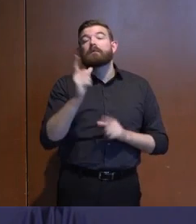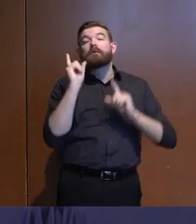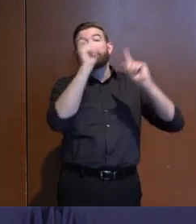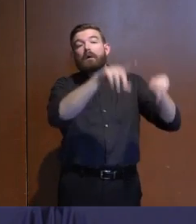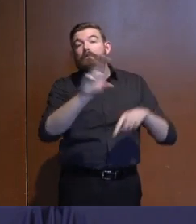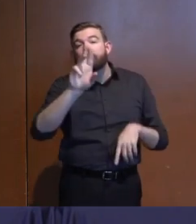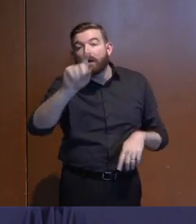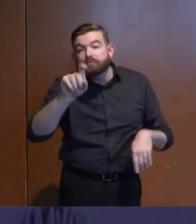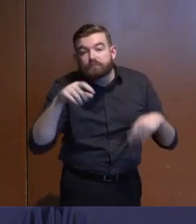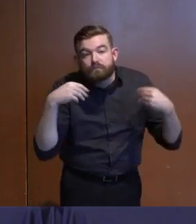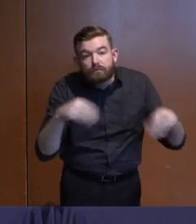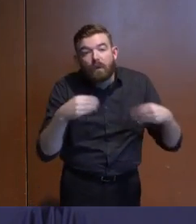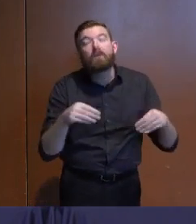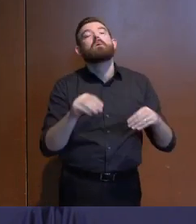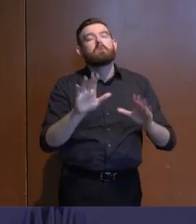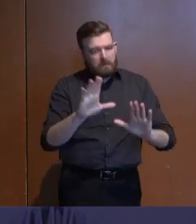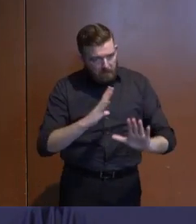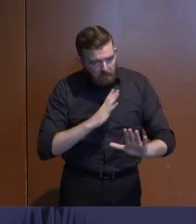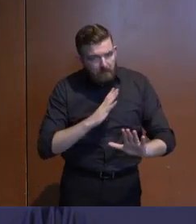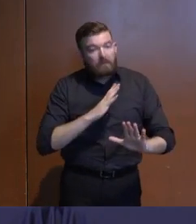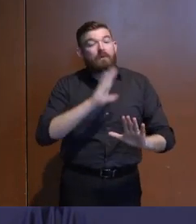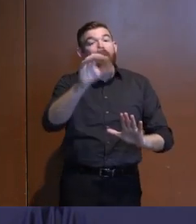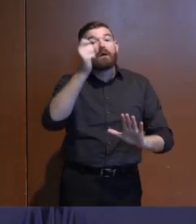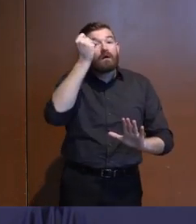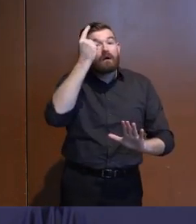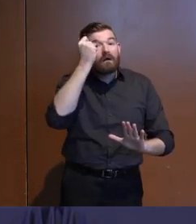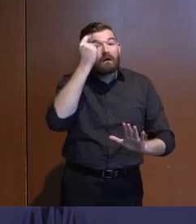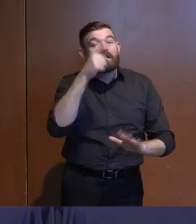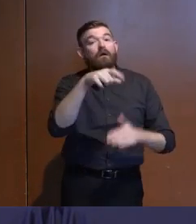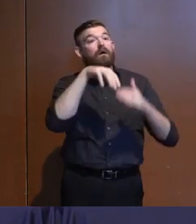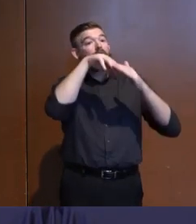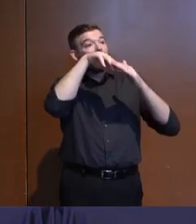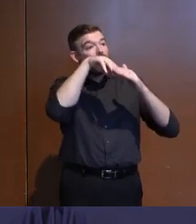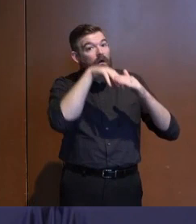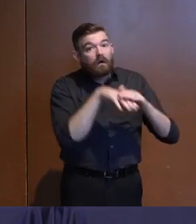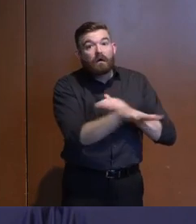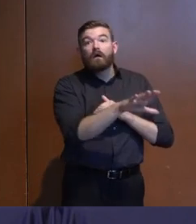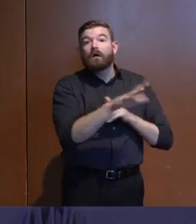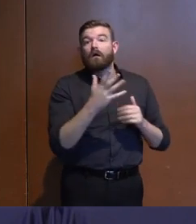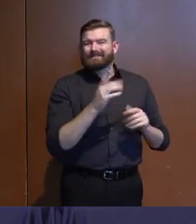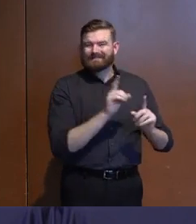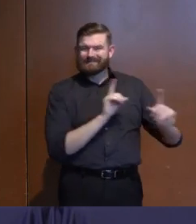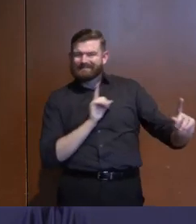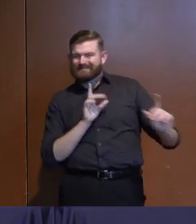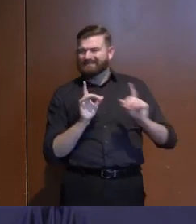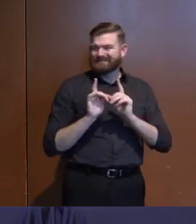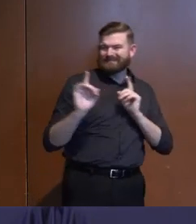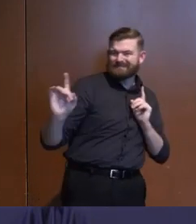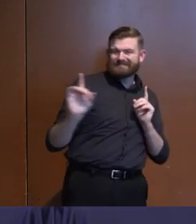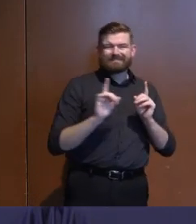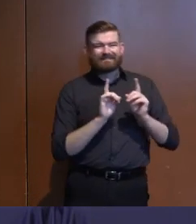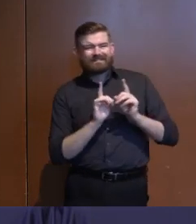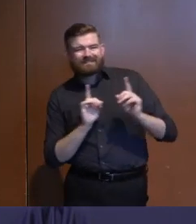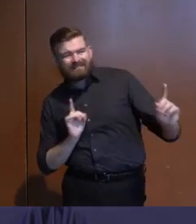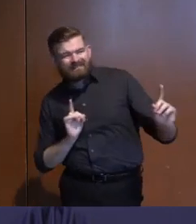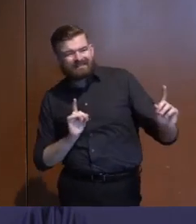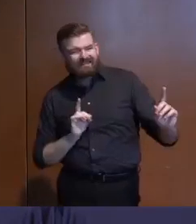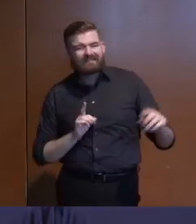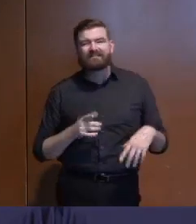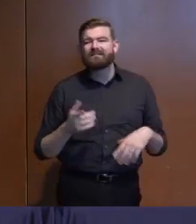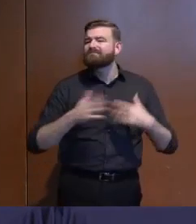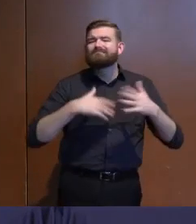a safe 6-foot distance from anybody else, including family members and friends you may be with. When you're at